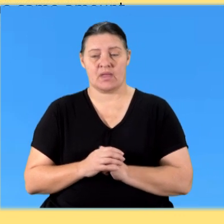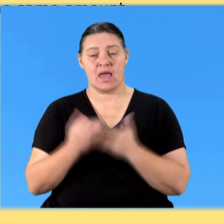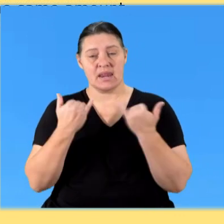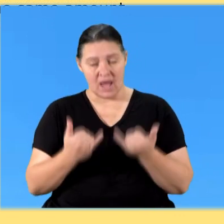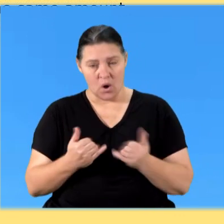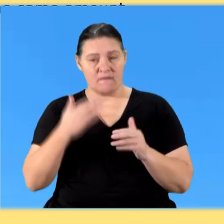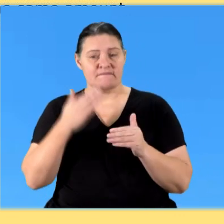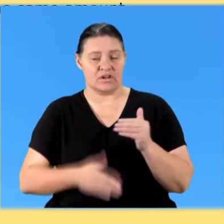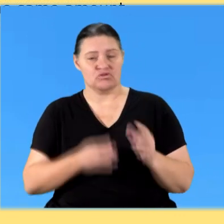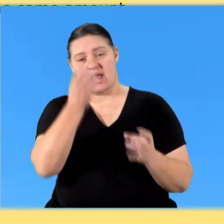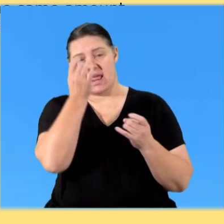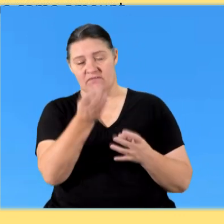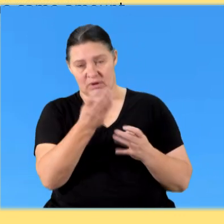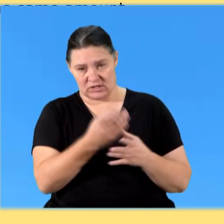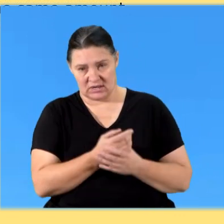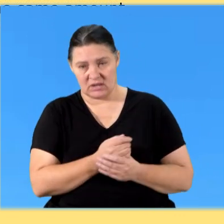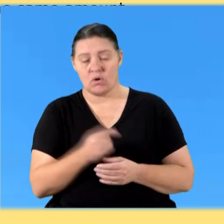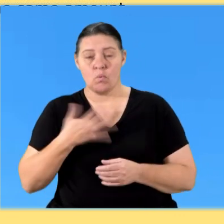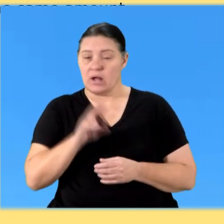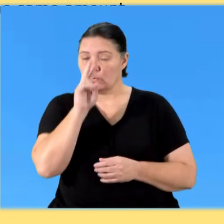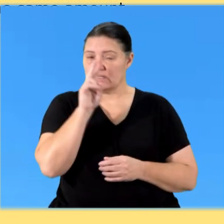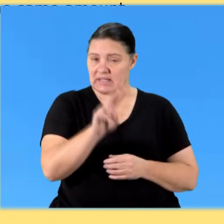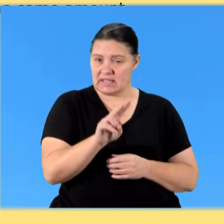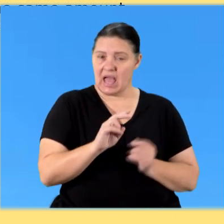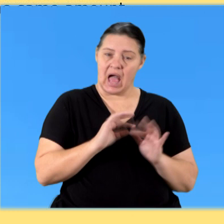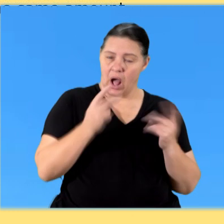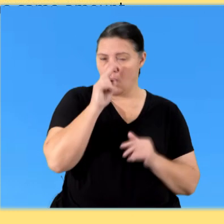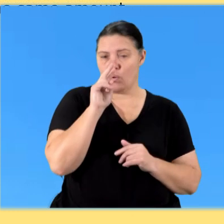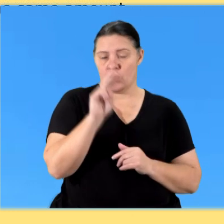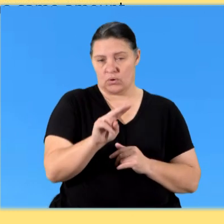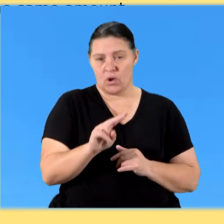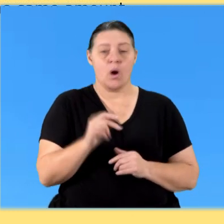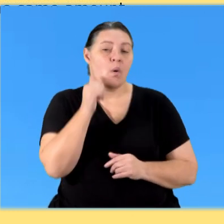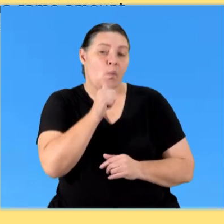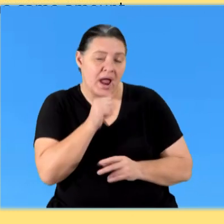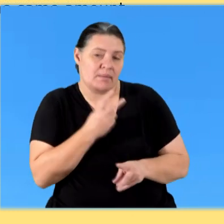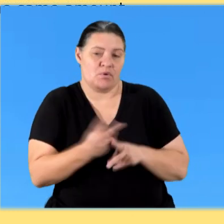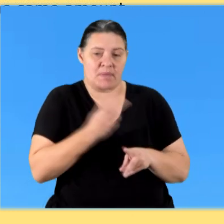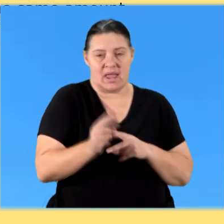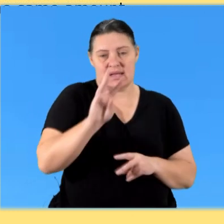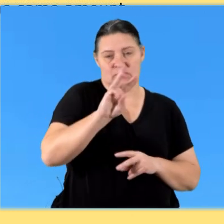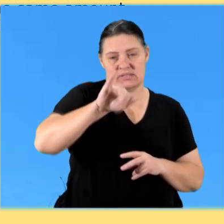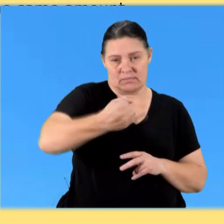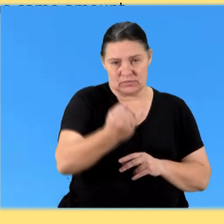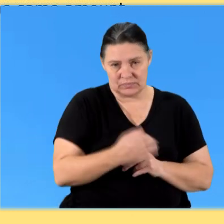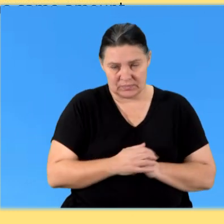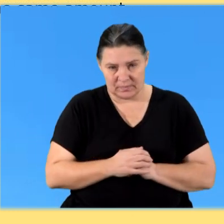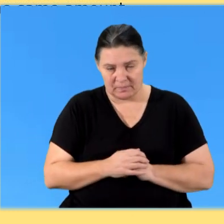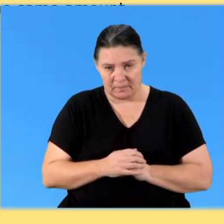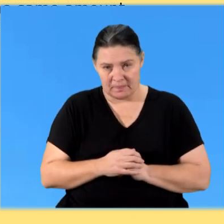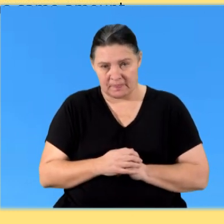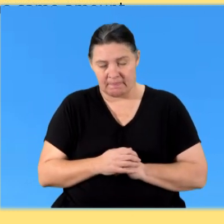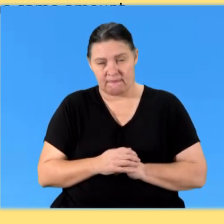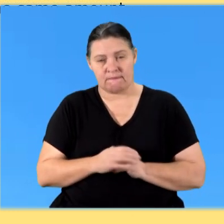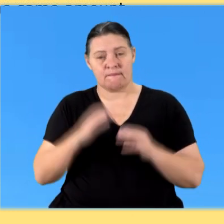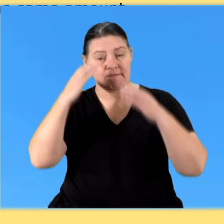We will now complete the information, and we want to see how it will look when we prepare the wages journal. I'm going